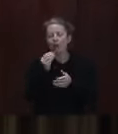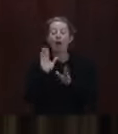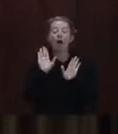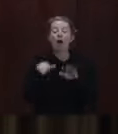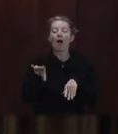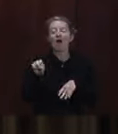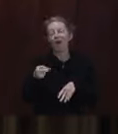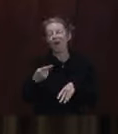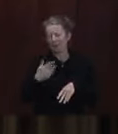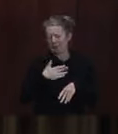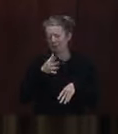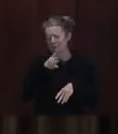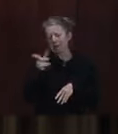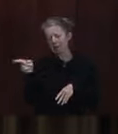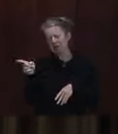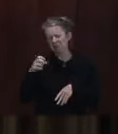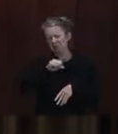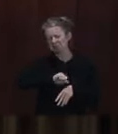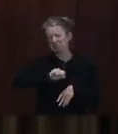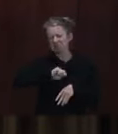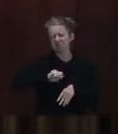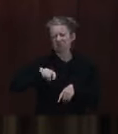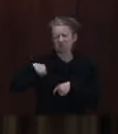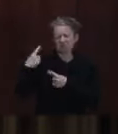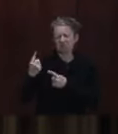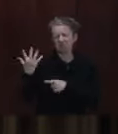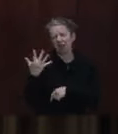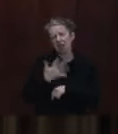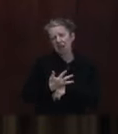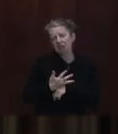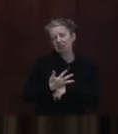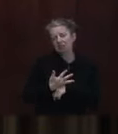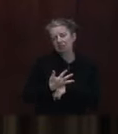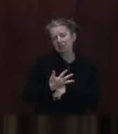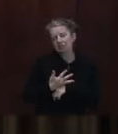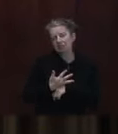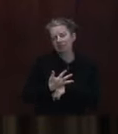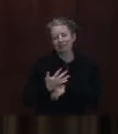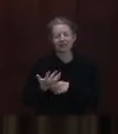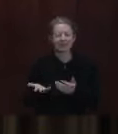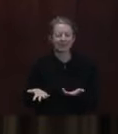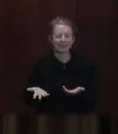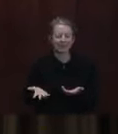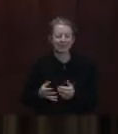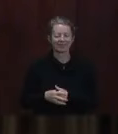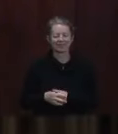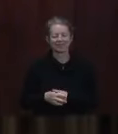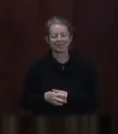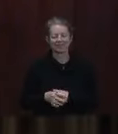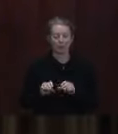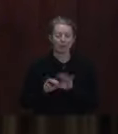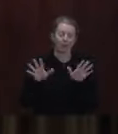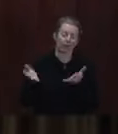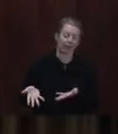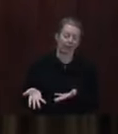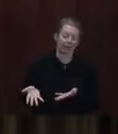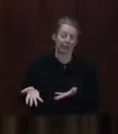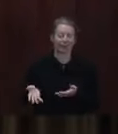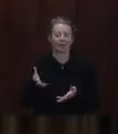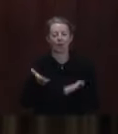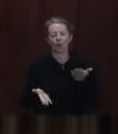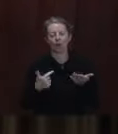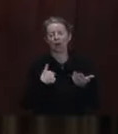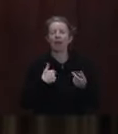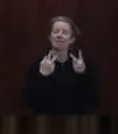mom has had a cough for about 5 days. And so, you know, there's clearly, you know, or we went to my